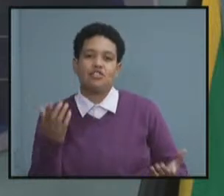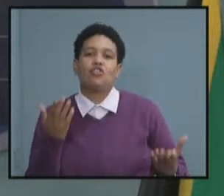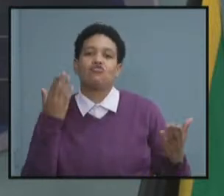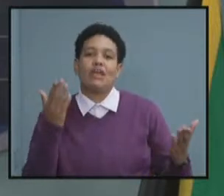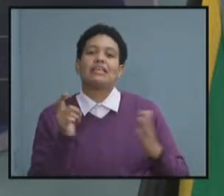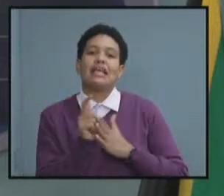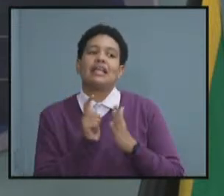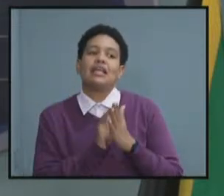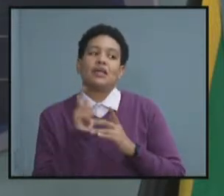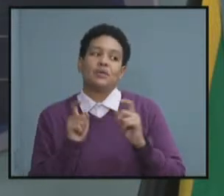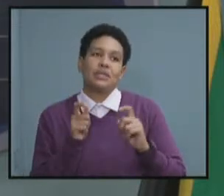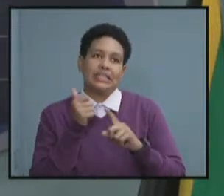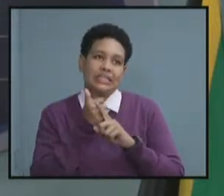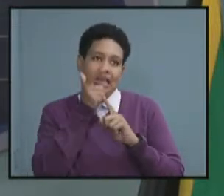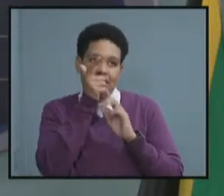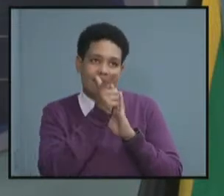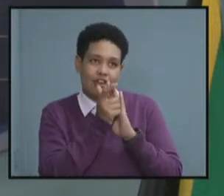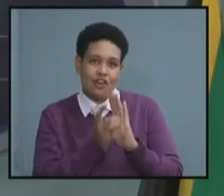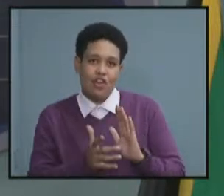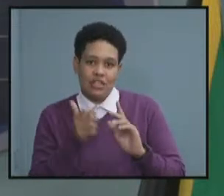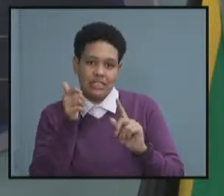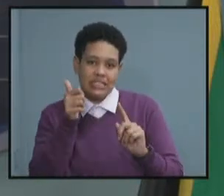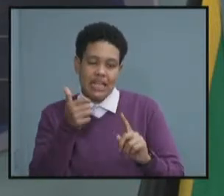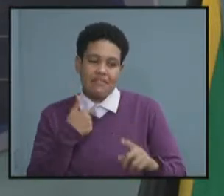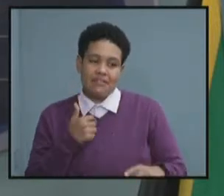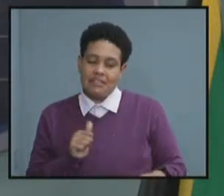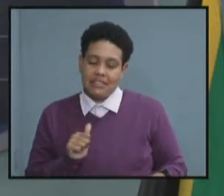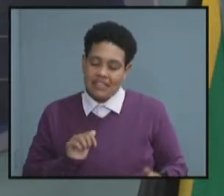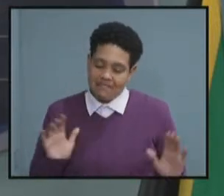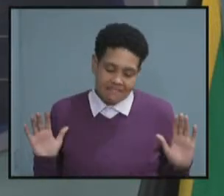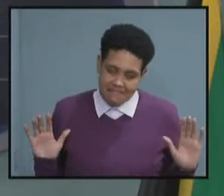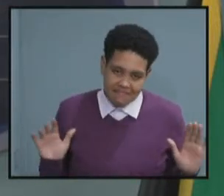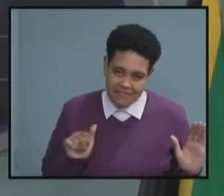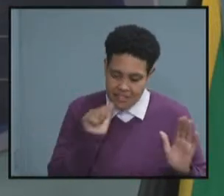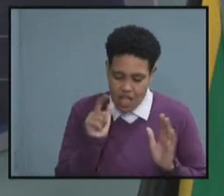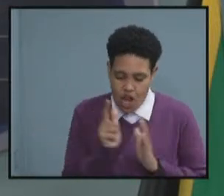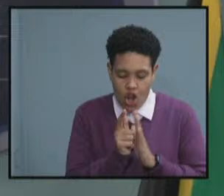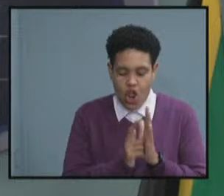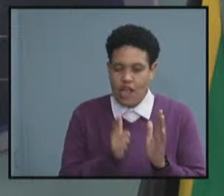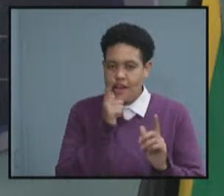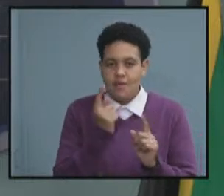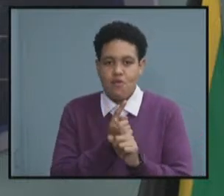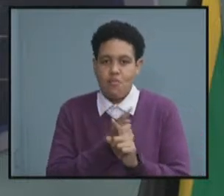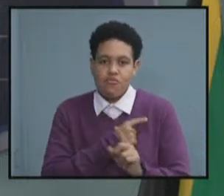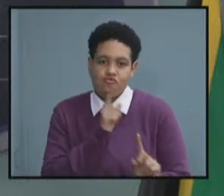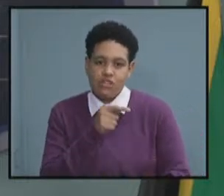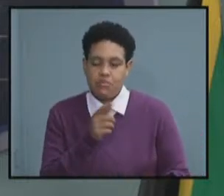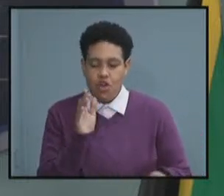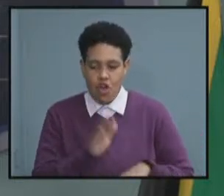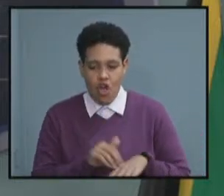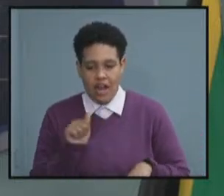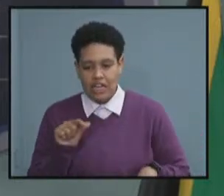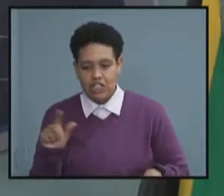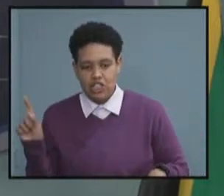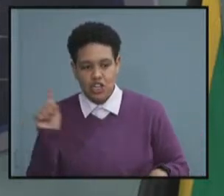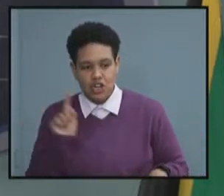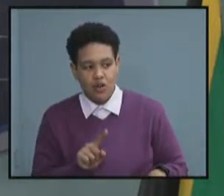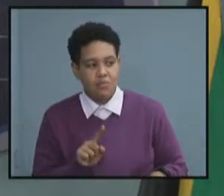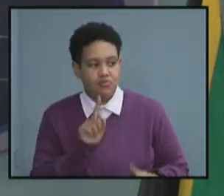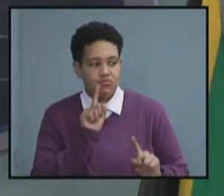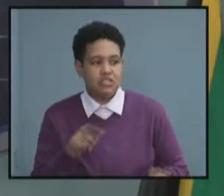legal question and you being an attorney yourself. I'm not the appropriate person to respond. AG?